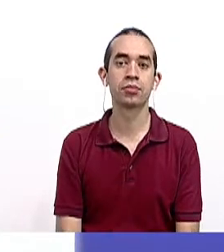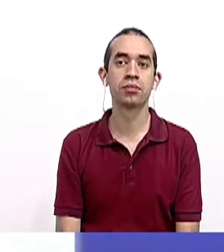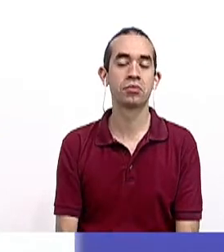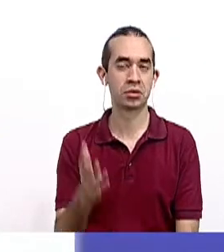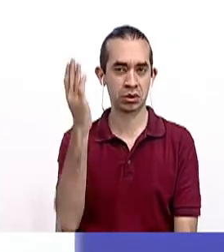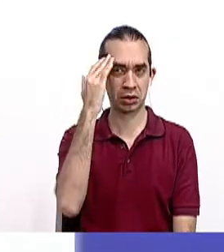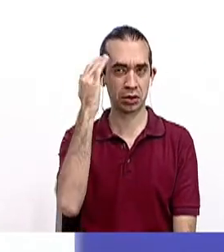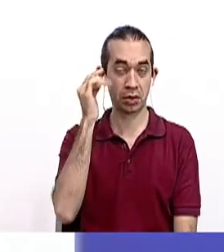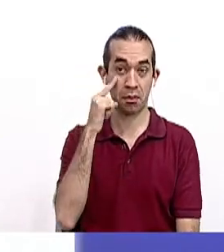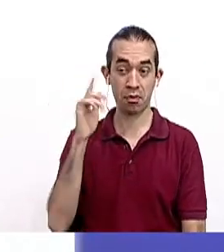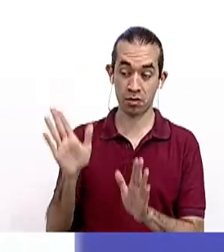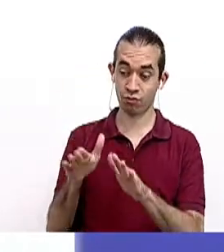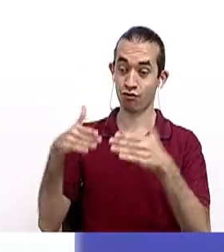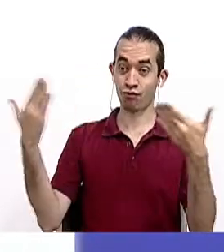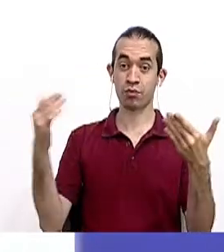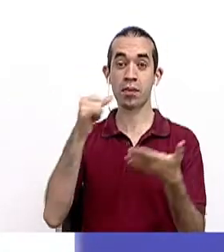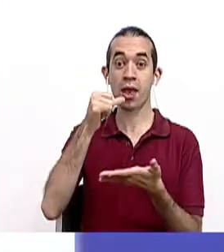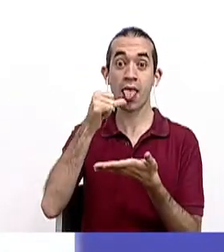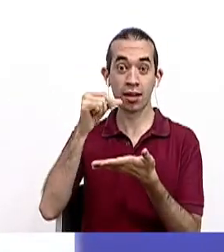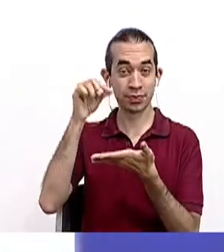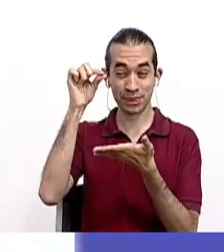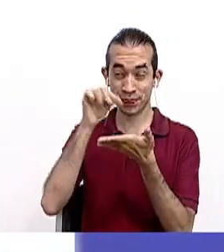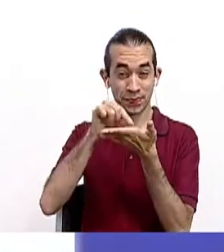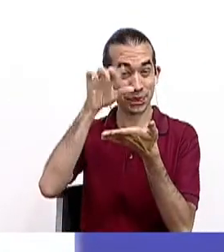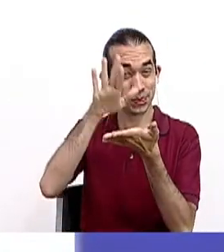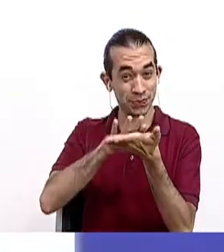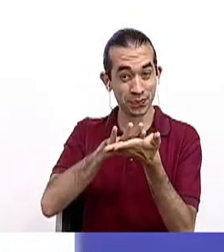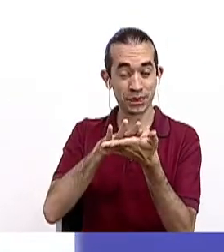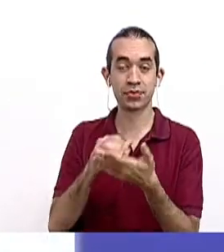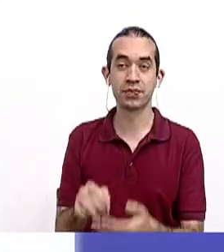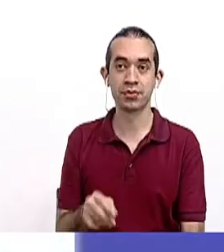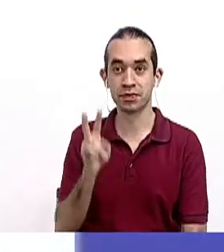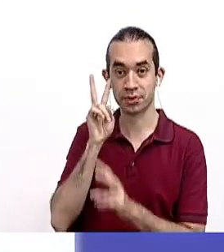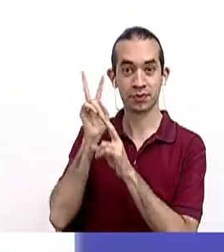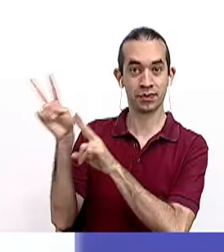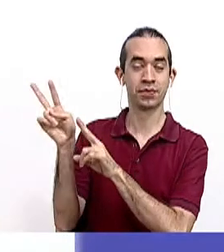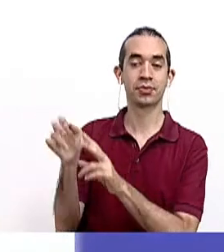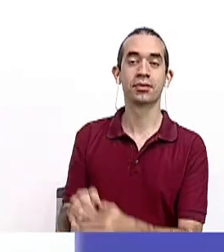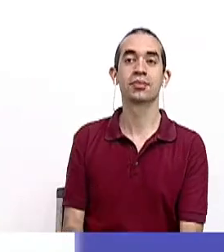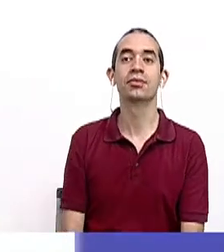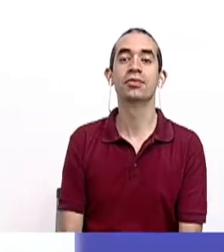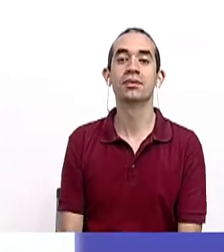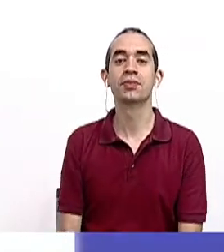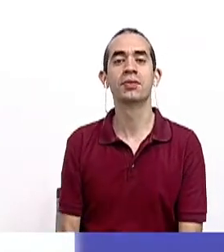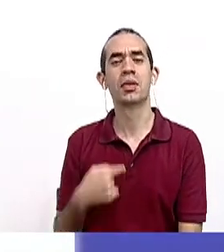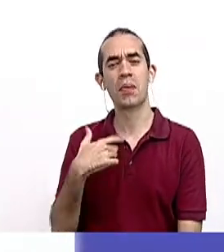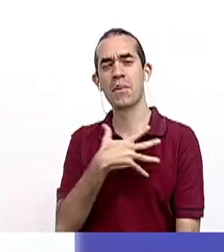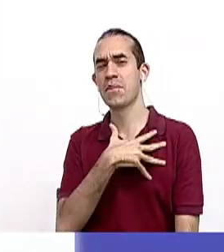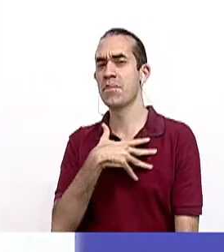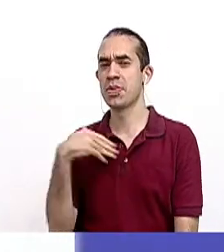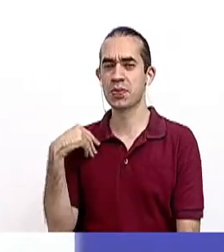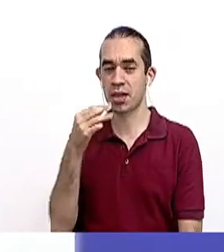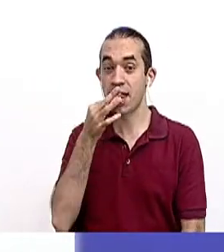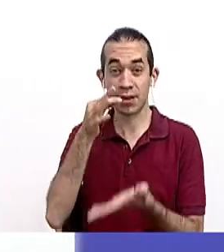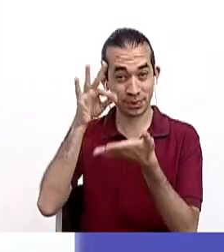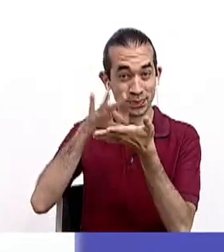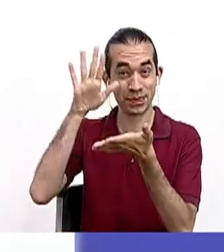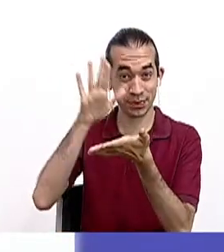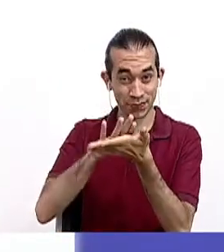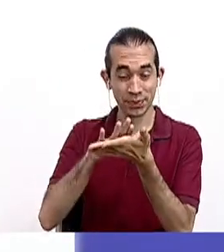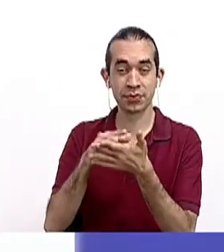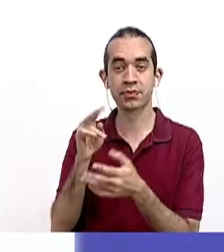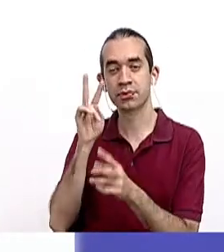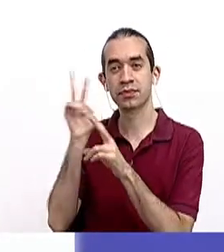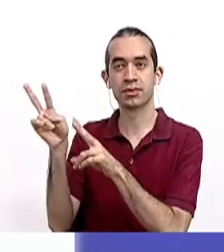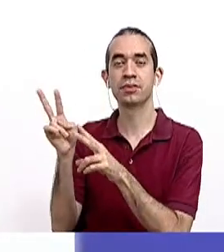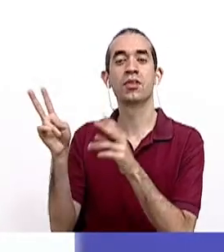have my stamp collection, my postage stamp collection here with me today. And what I really like about postage stamps is that